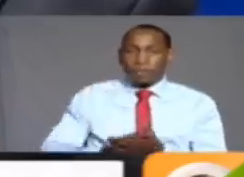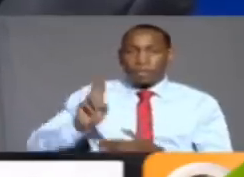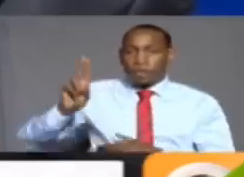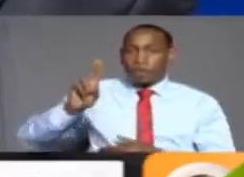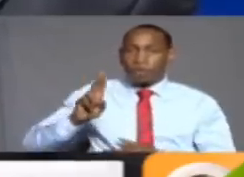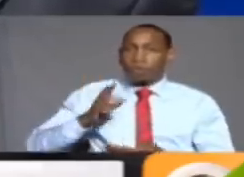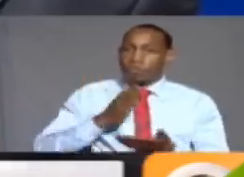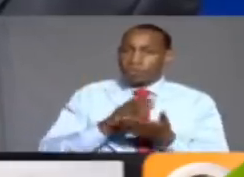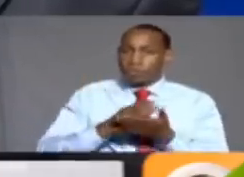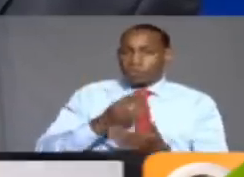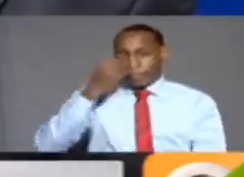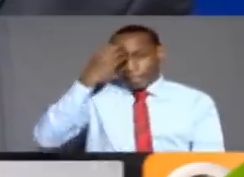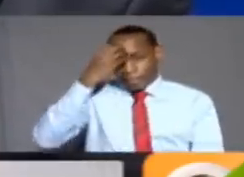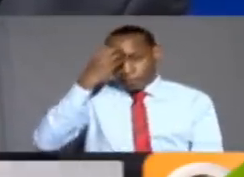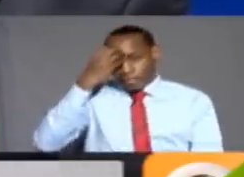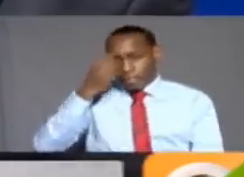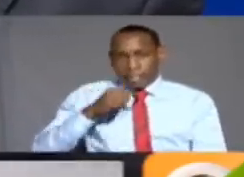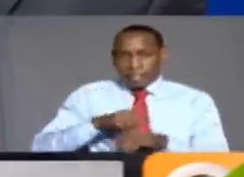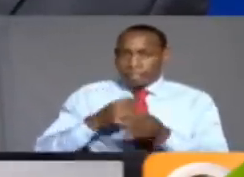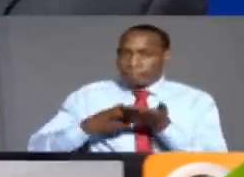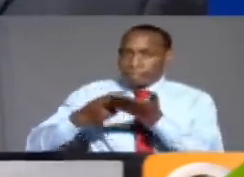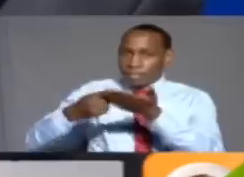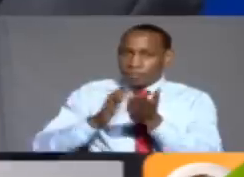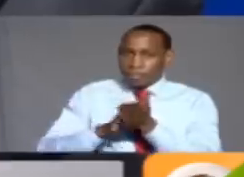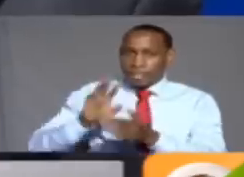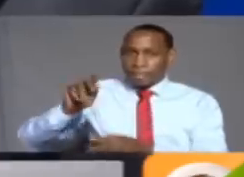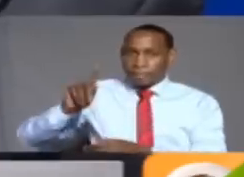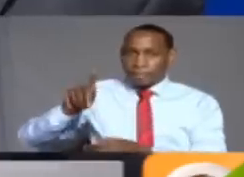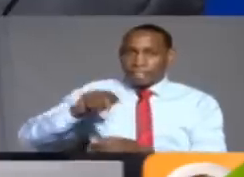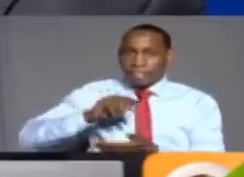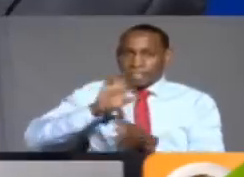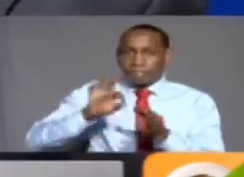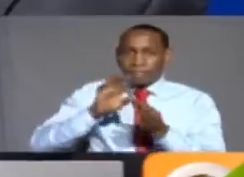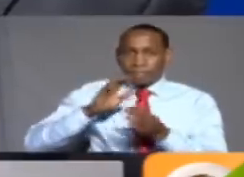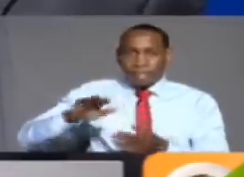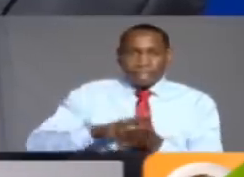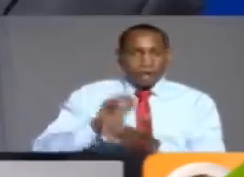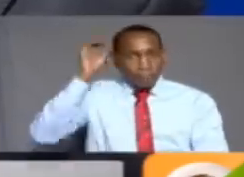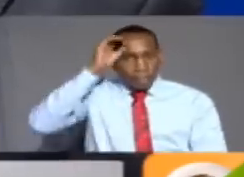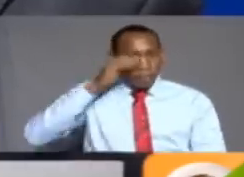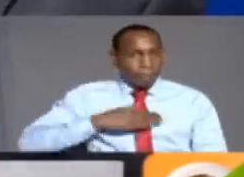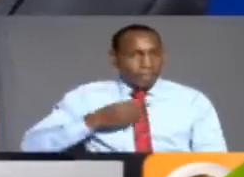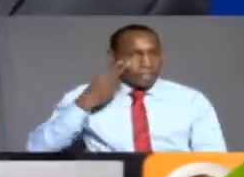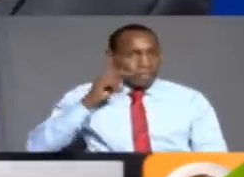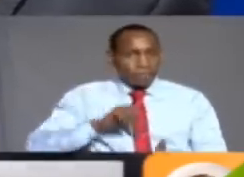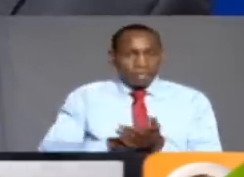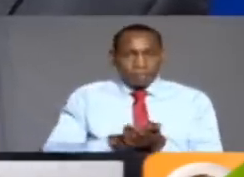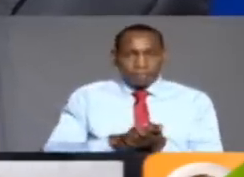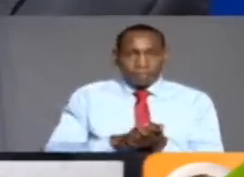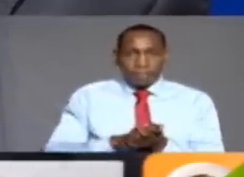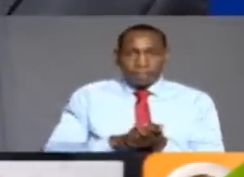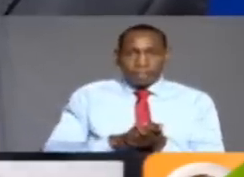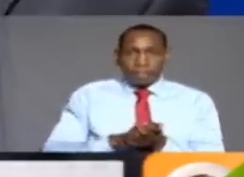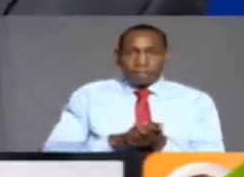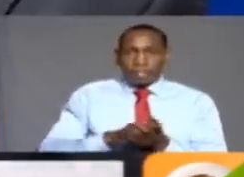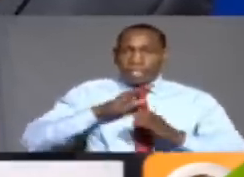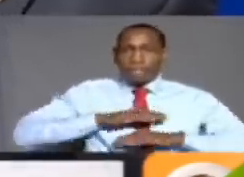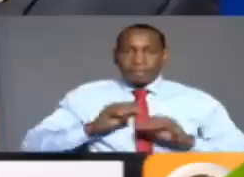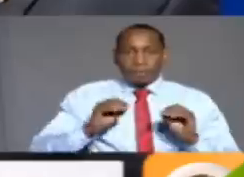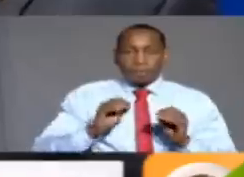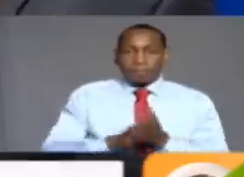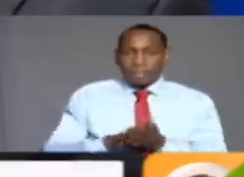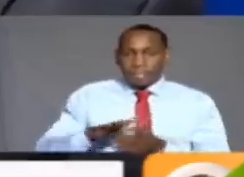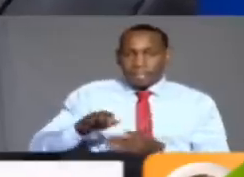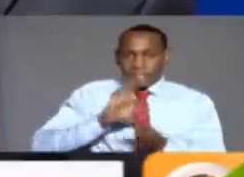he talks to members of parliament, especially from our region. And in my opinion, it's because of the disappointment. Because this is a region he expected, above all